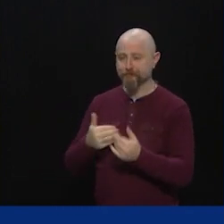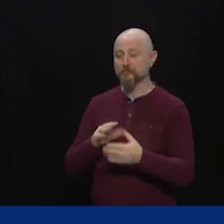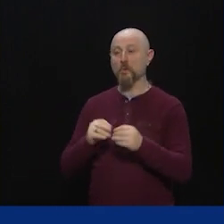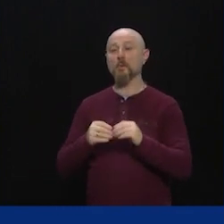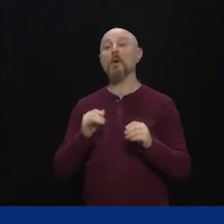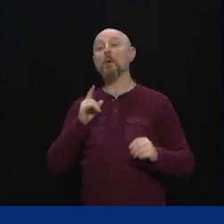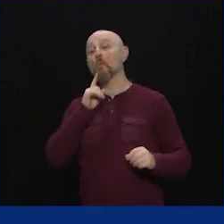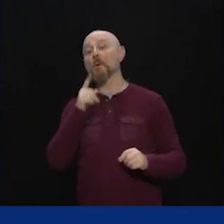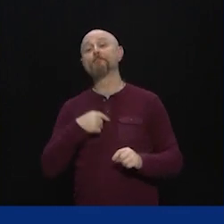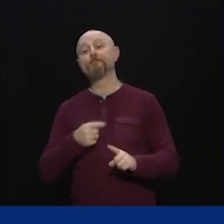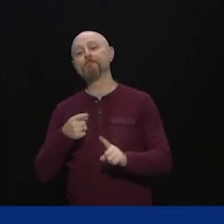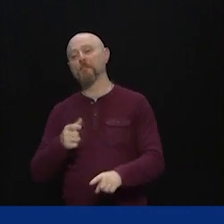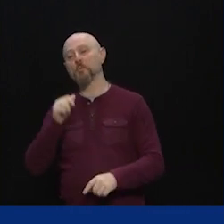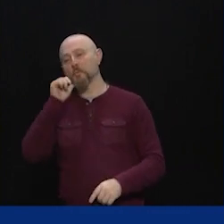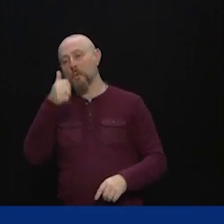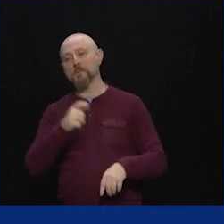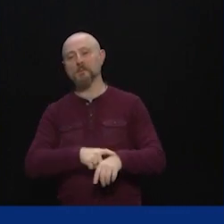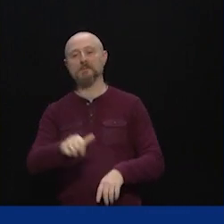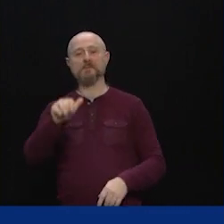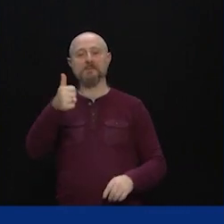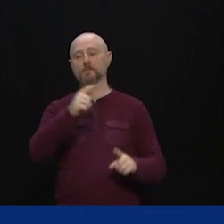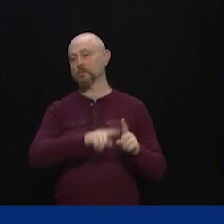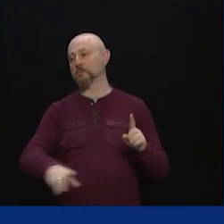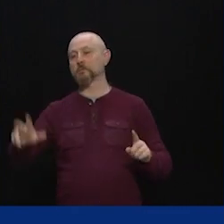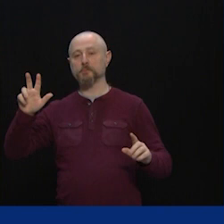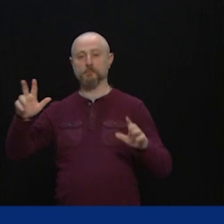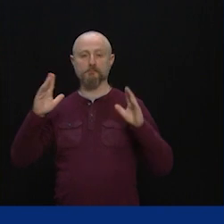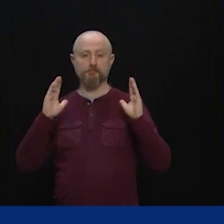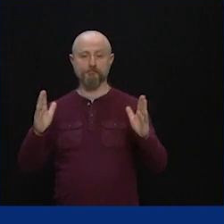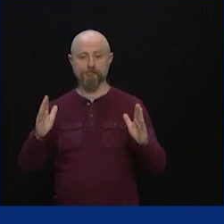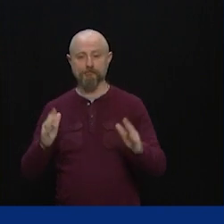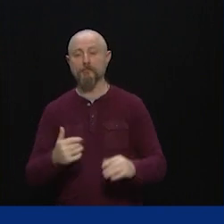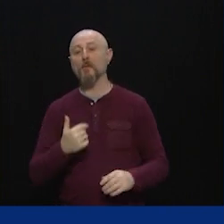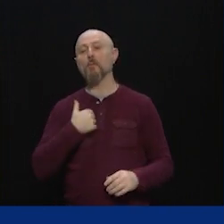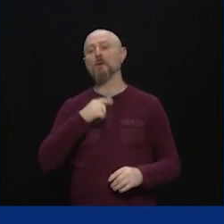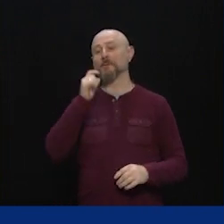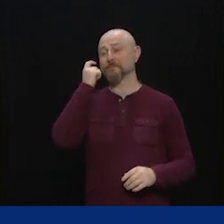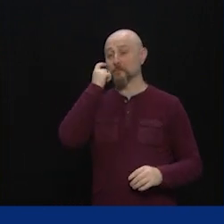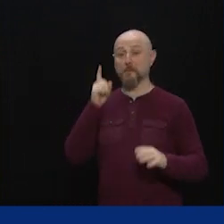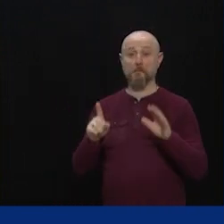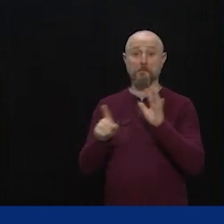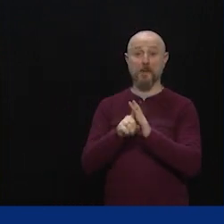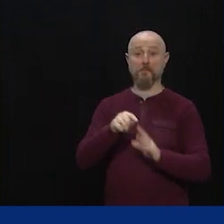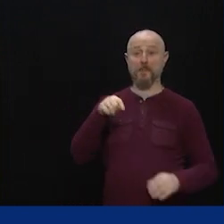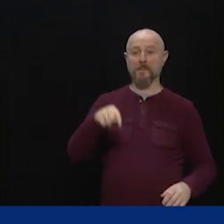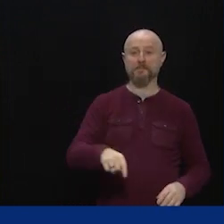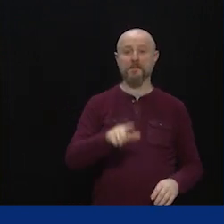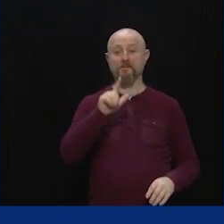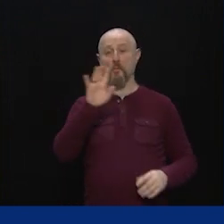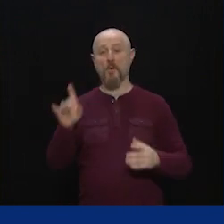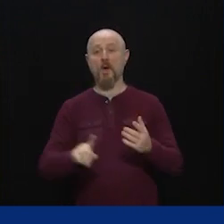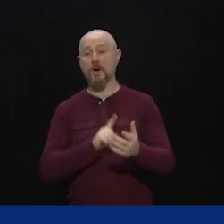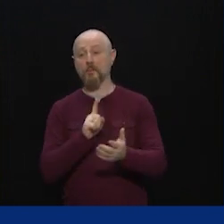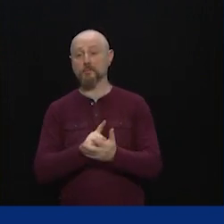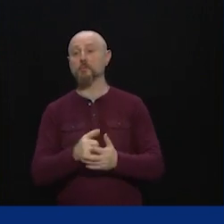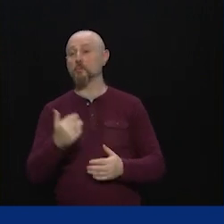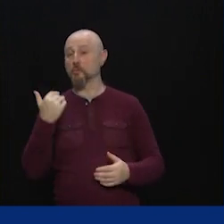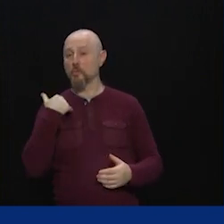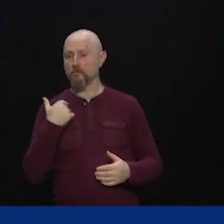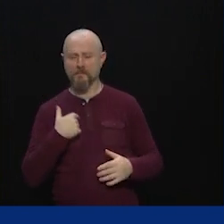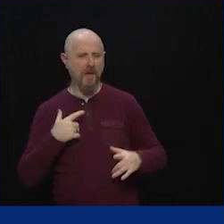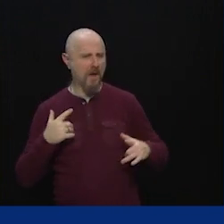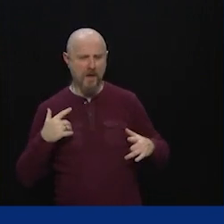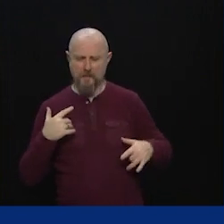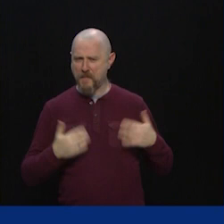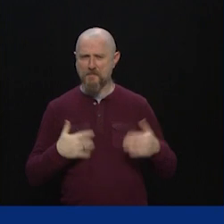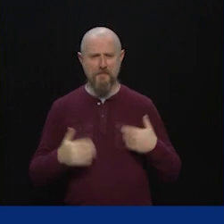we're just getting ramped up. This idea just came together literally 24 hours ago, so we're getting started. But that'll be staffed by the National Guard. We want to thank